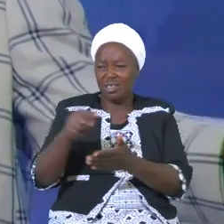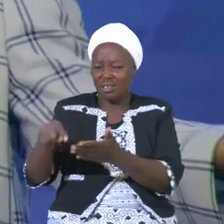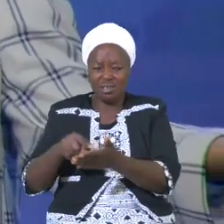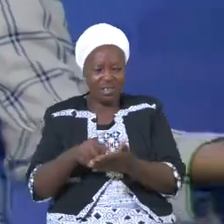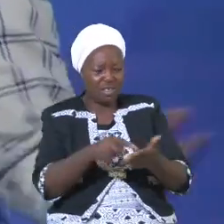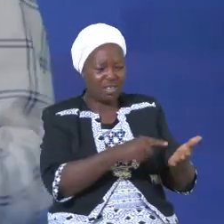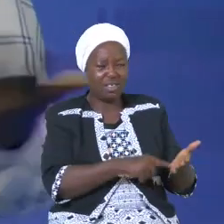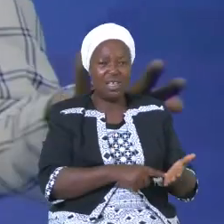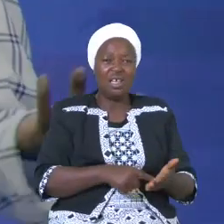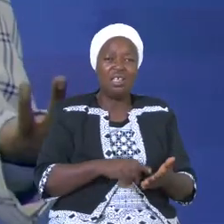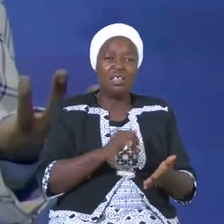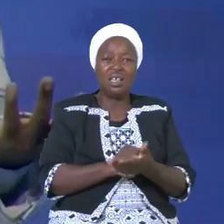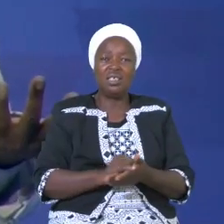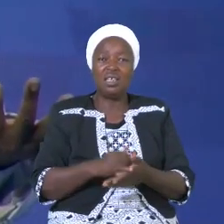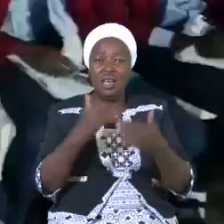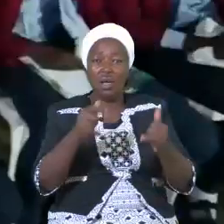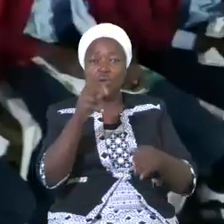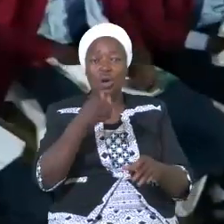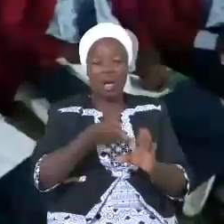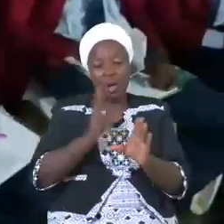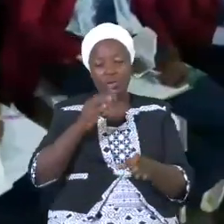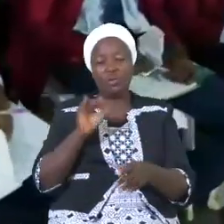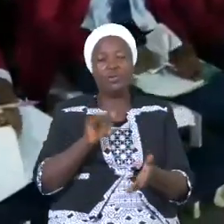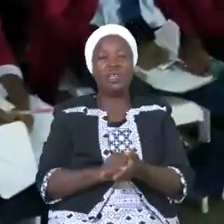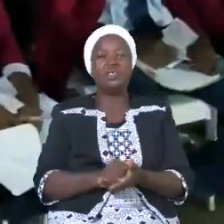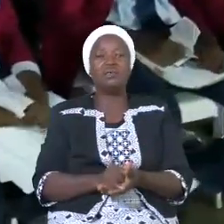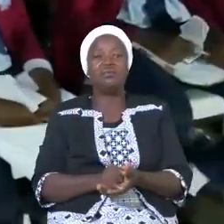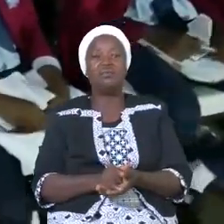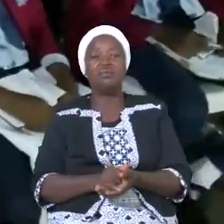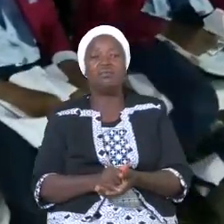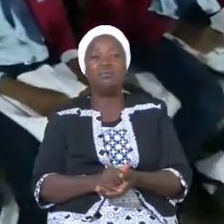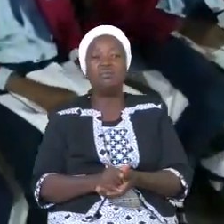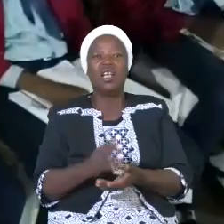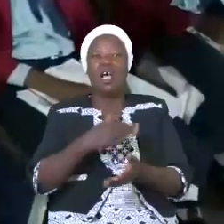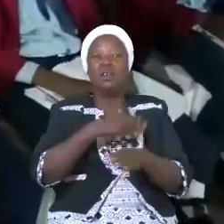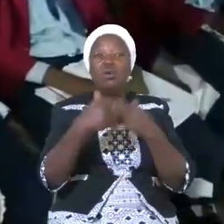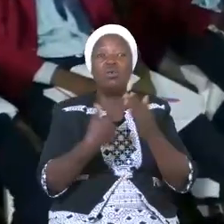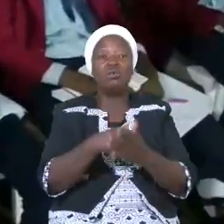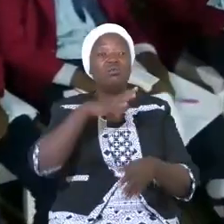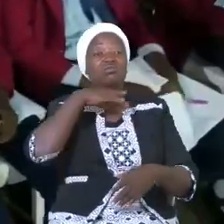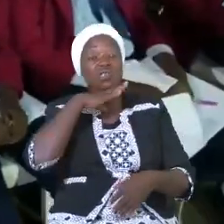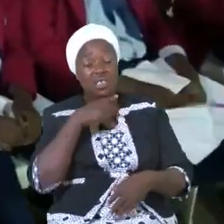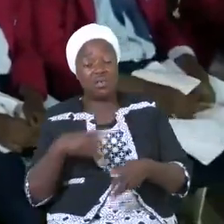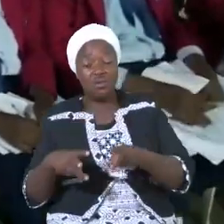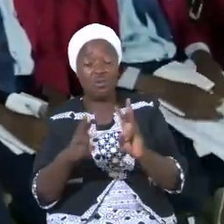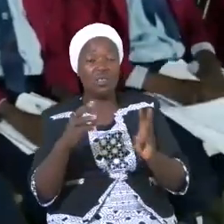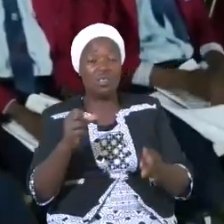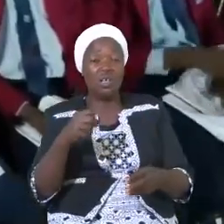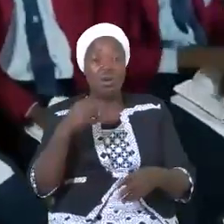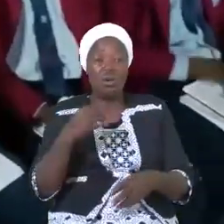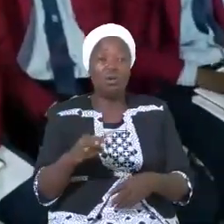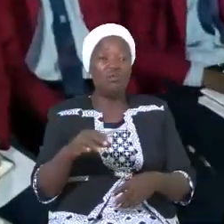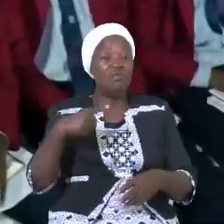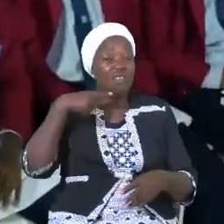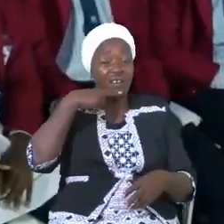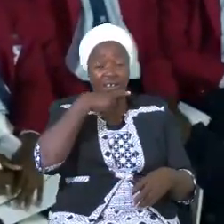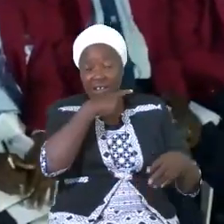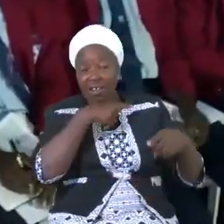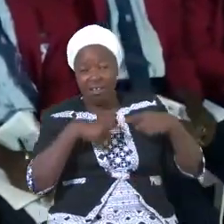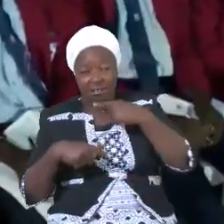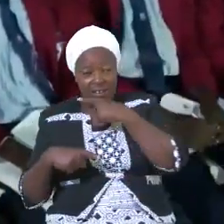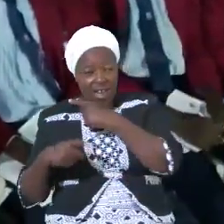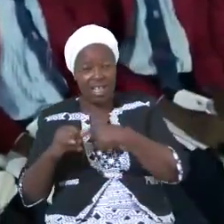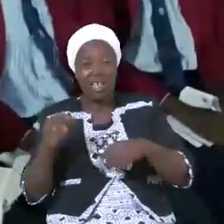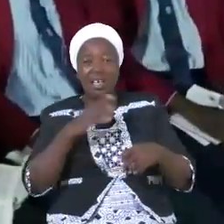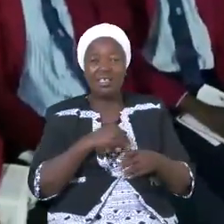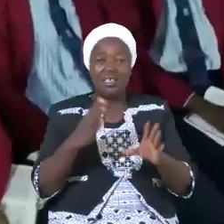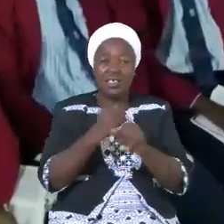now you're out of that and all the corrupt ways of you know lying to get this and get